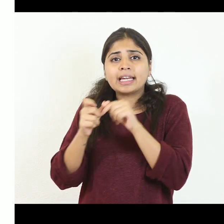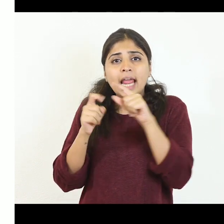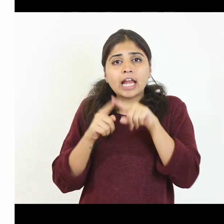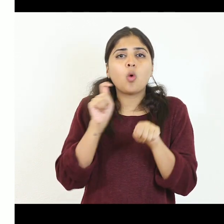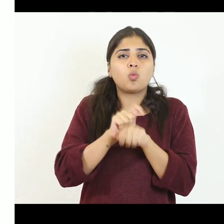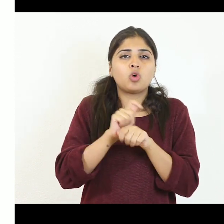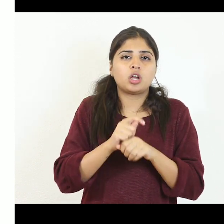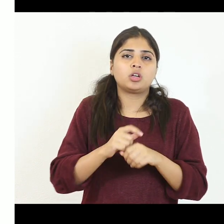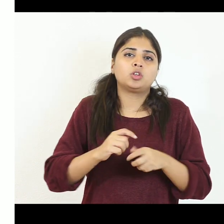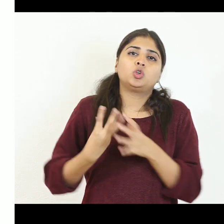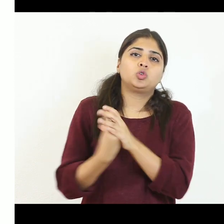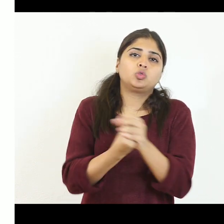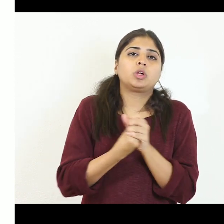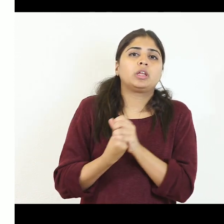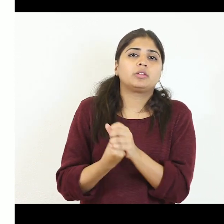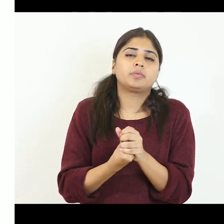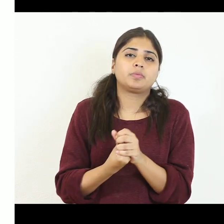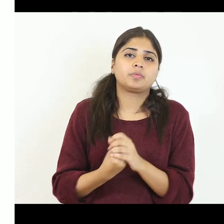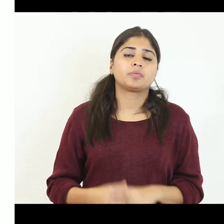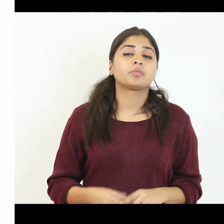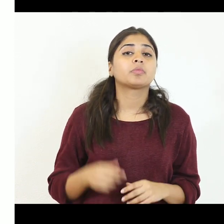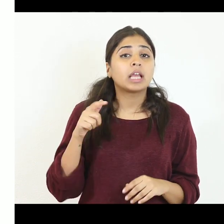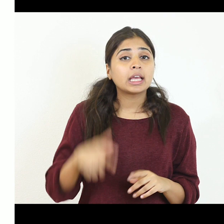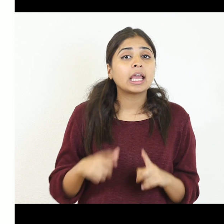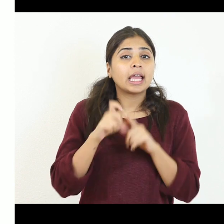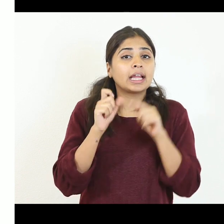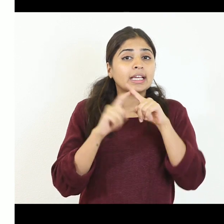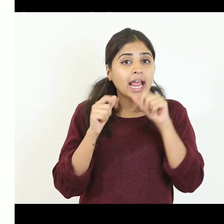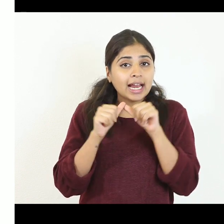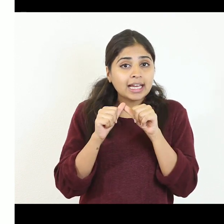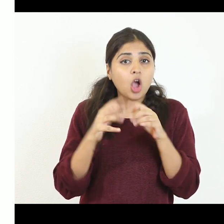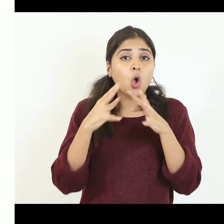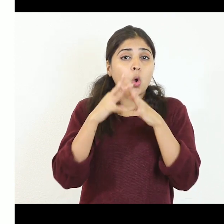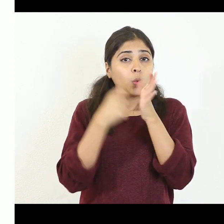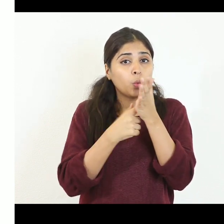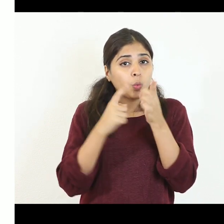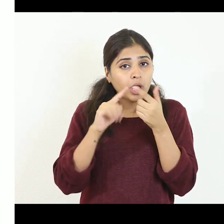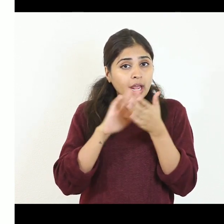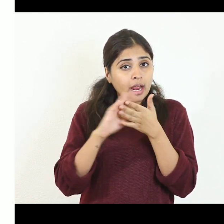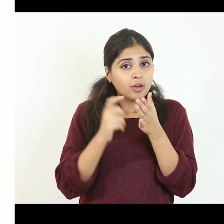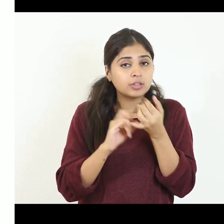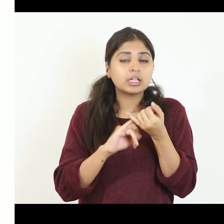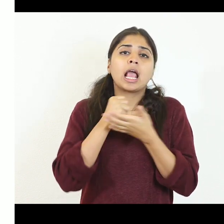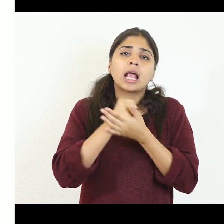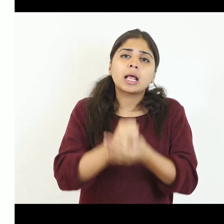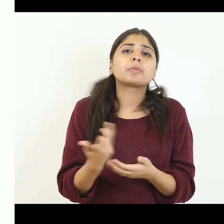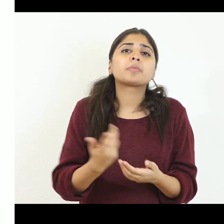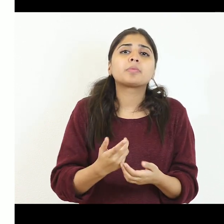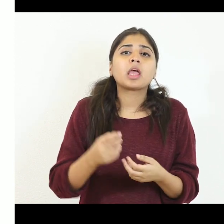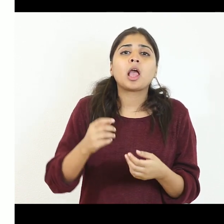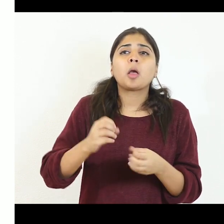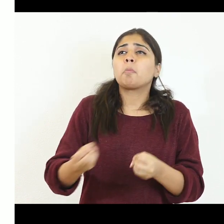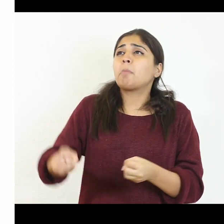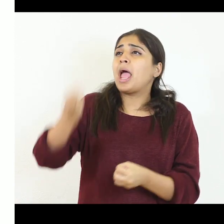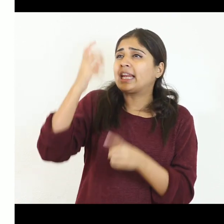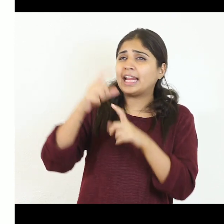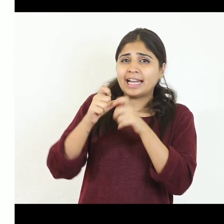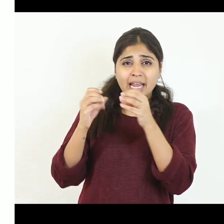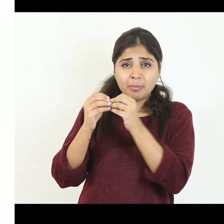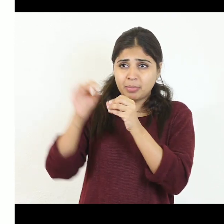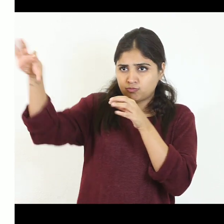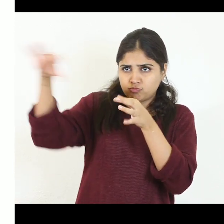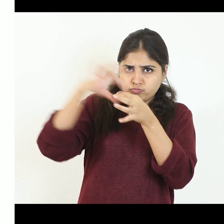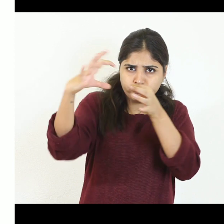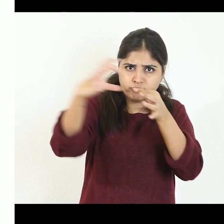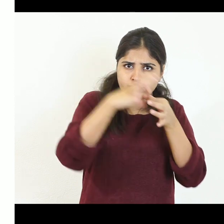data warehouse makes it possible to integrate data from multiple databases, which can give new insights